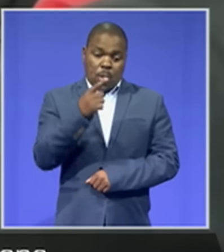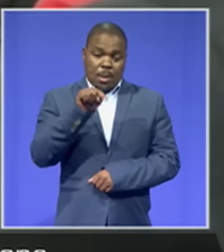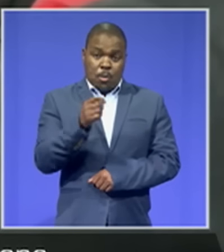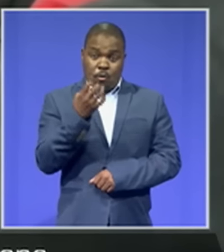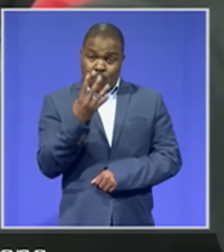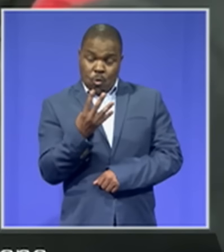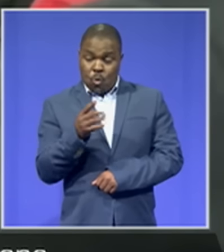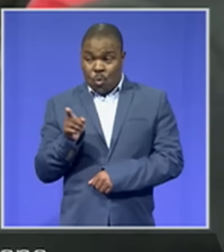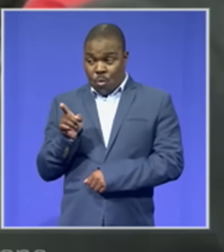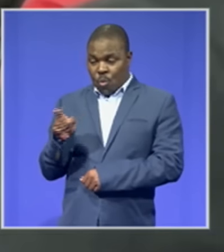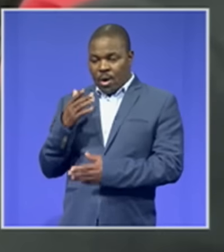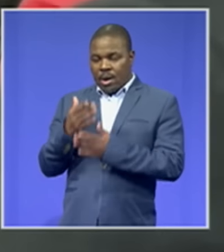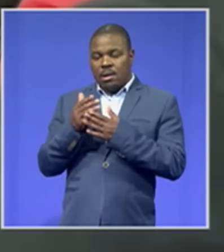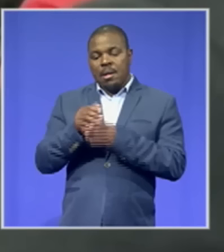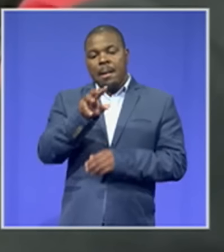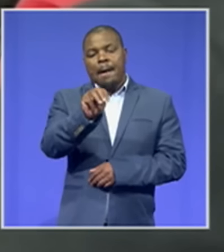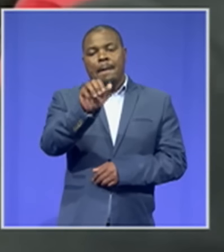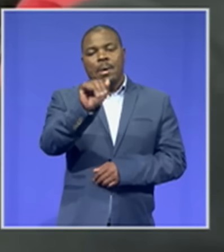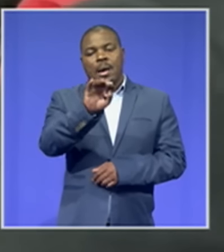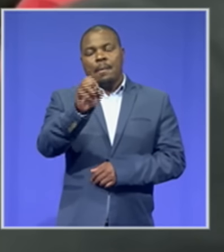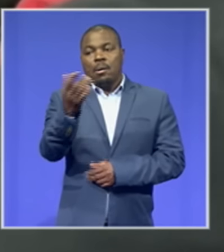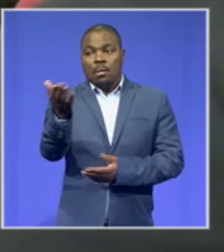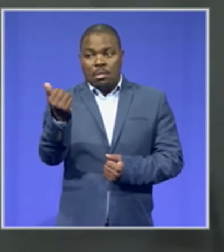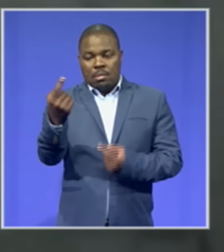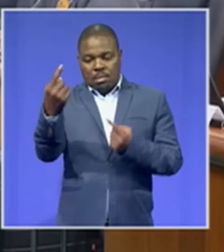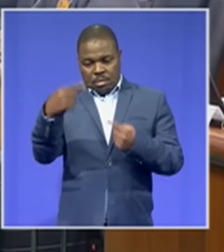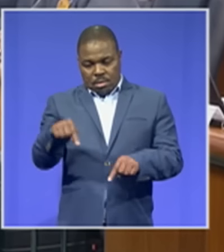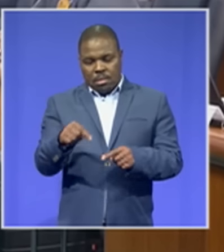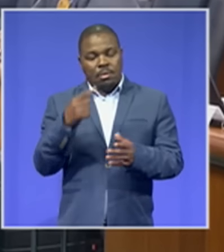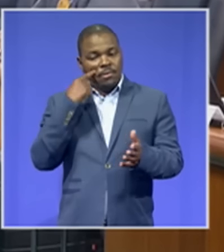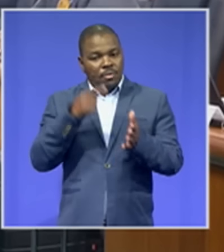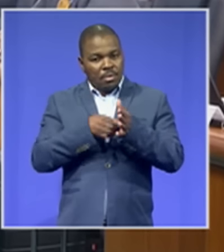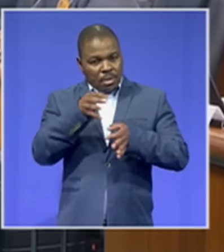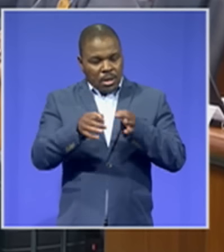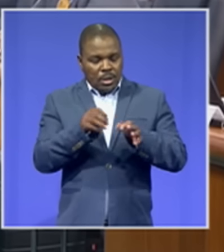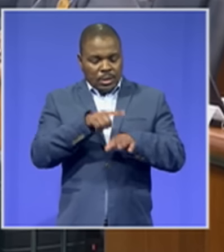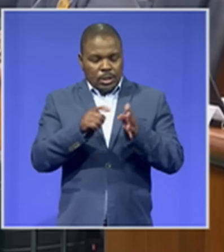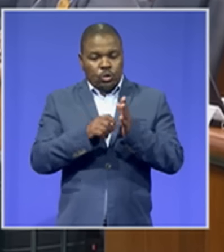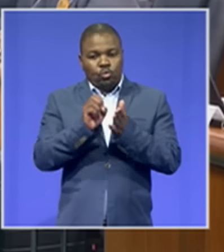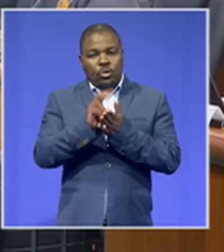Chauke will call Advocate Maema to testify on 12 February 2026.